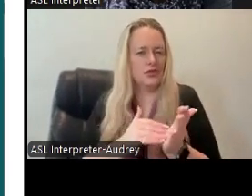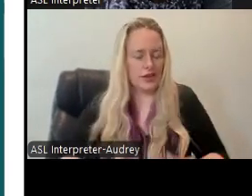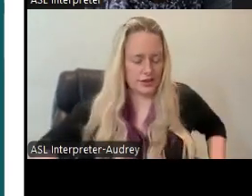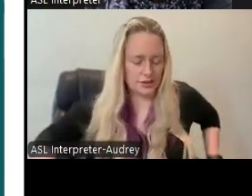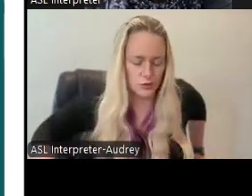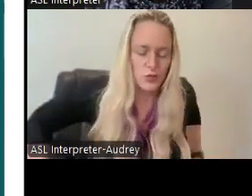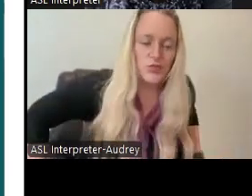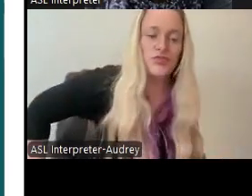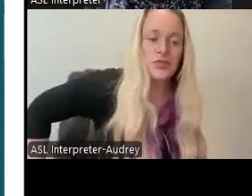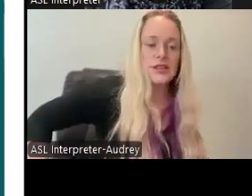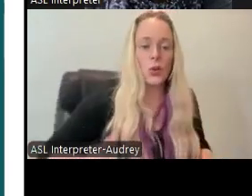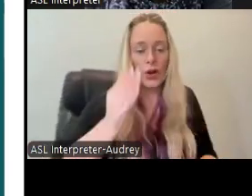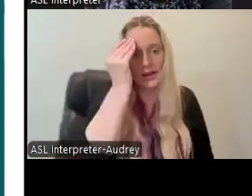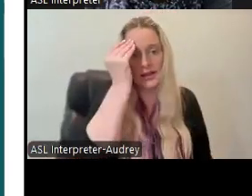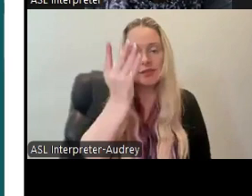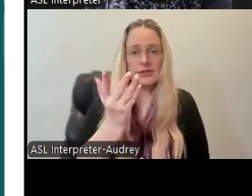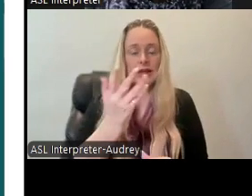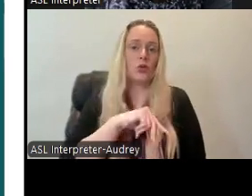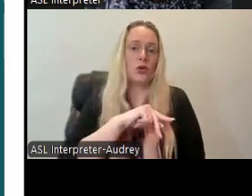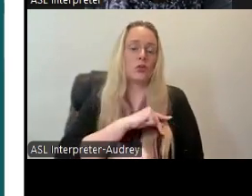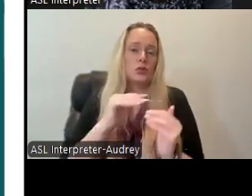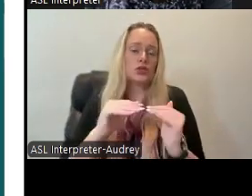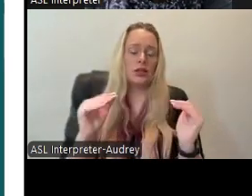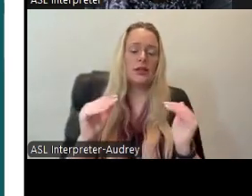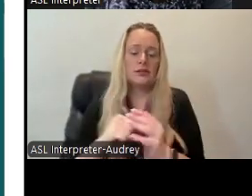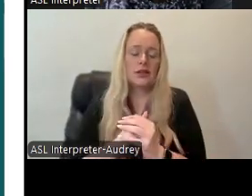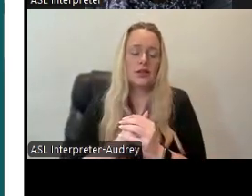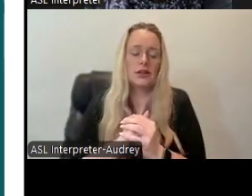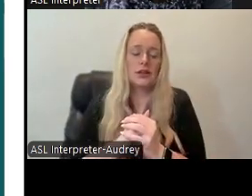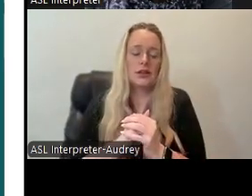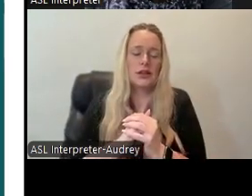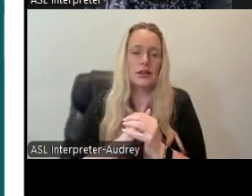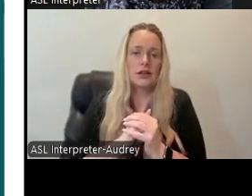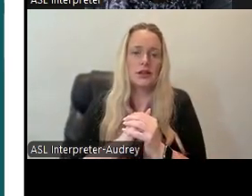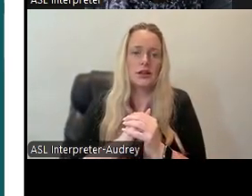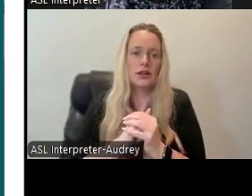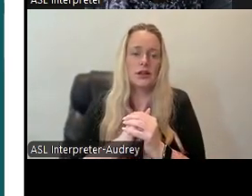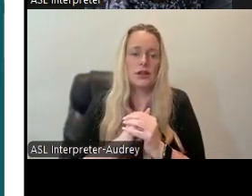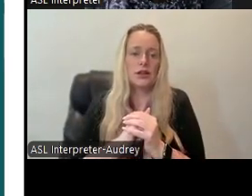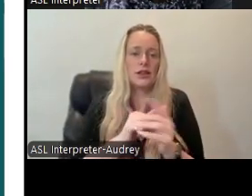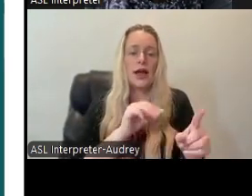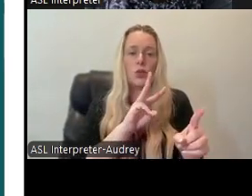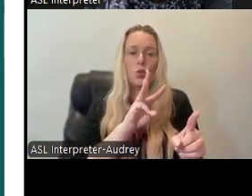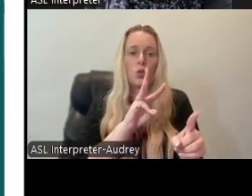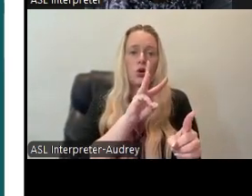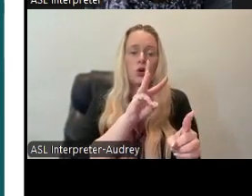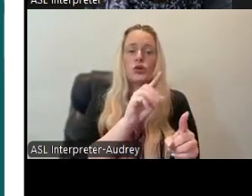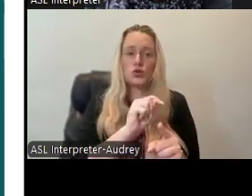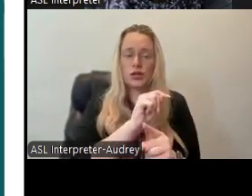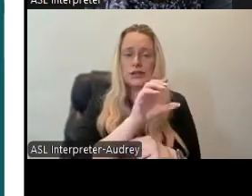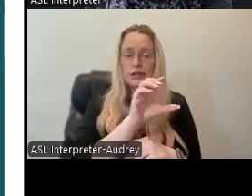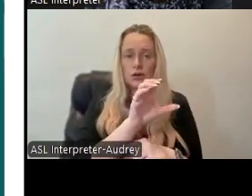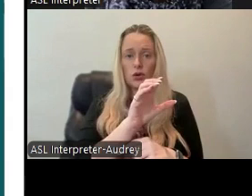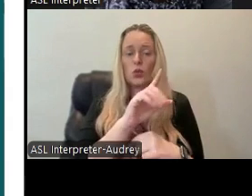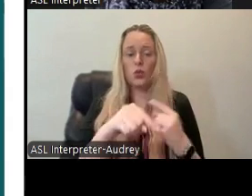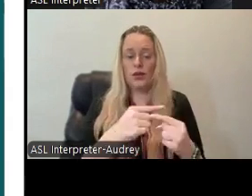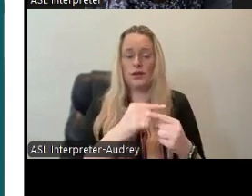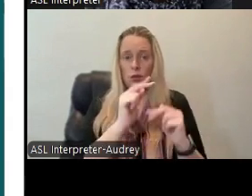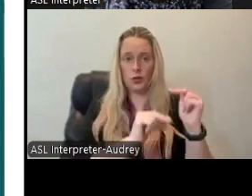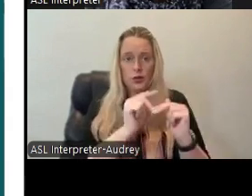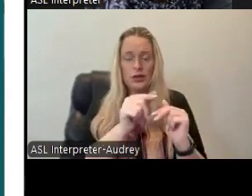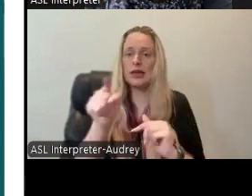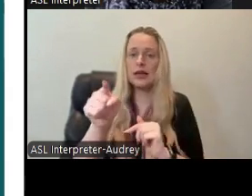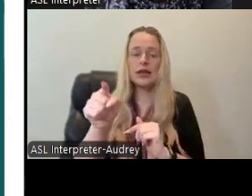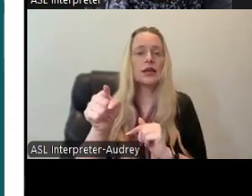a personal level, while 7 World Trade Center was being built, he would